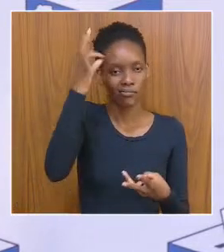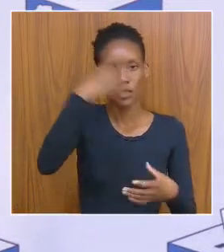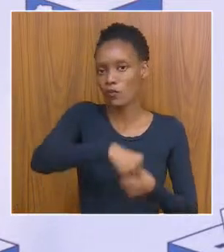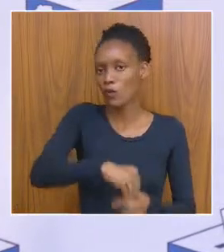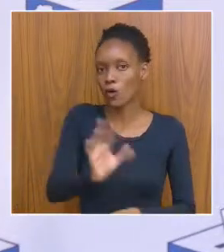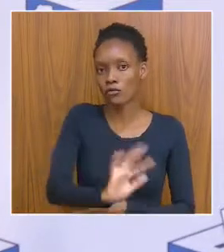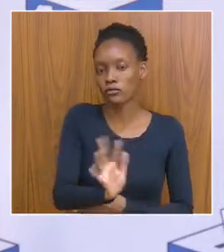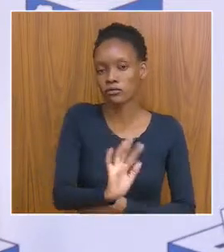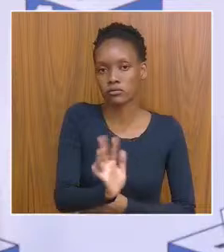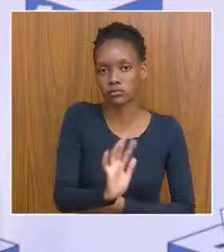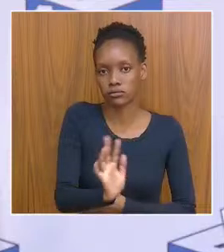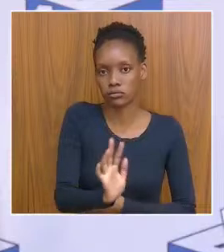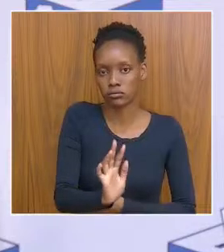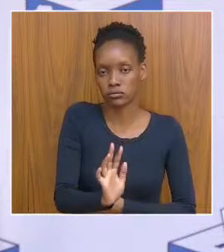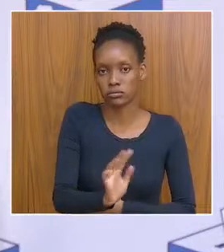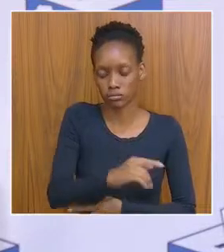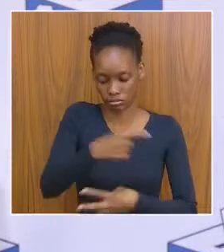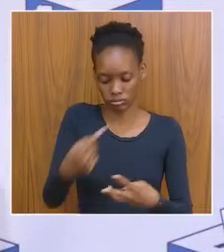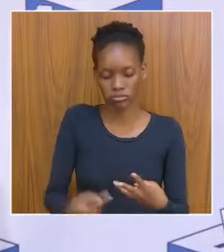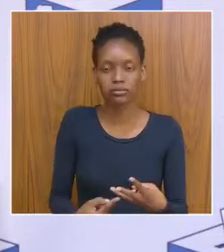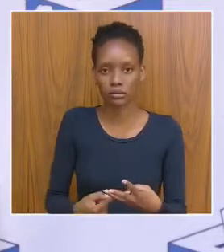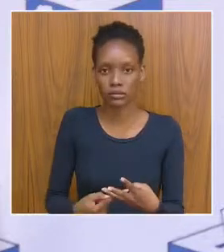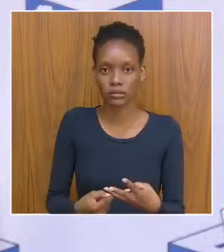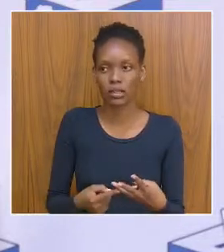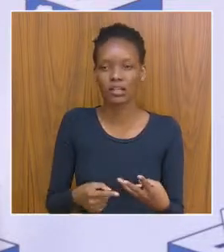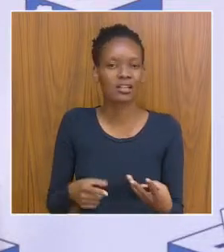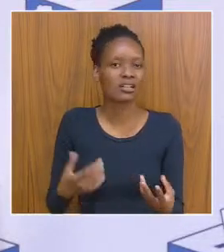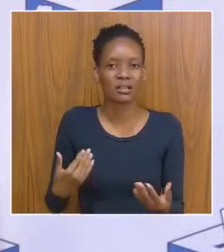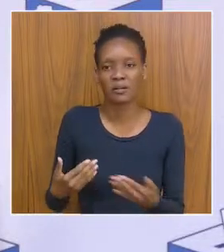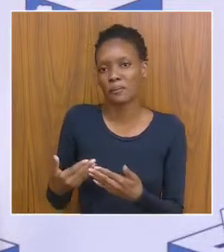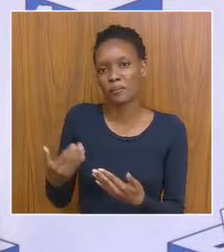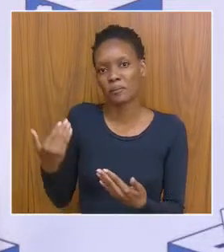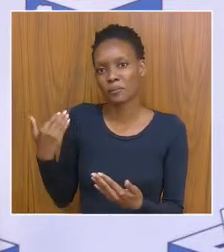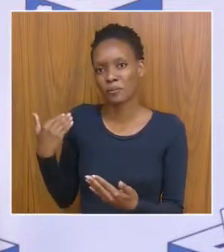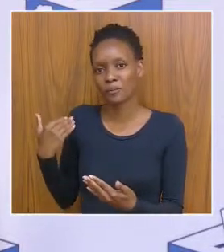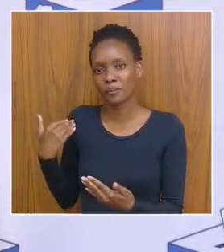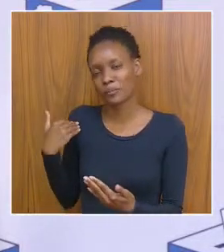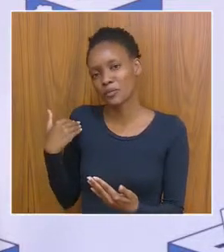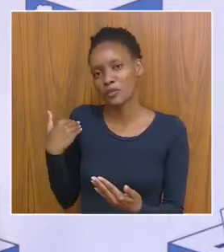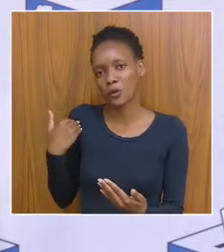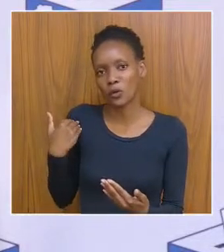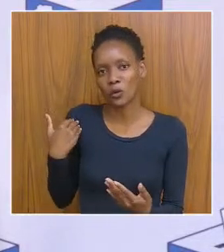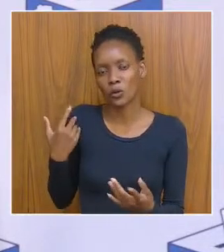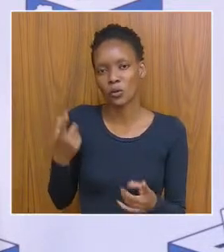machinery. Hitherto, we've never had to deal with a sovereign